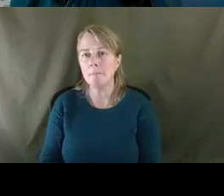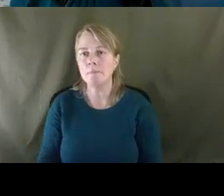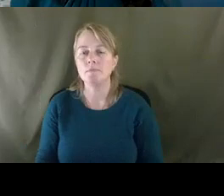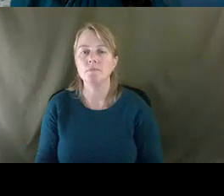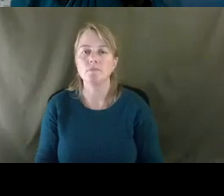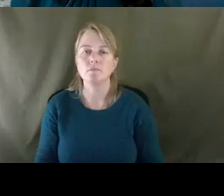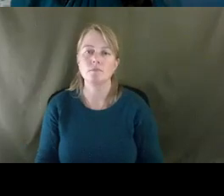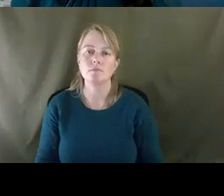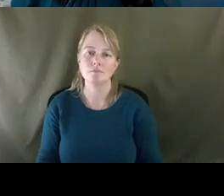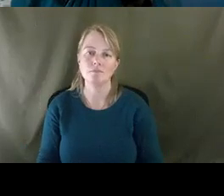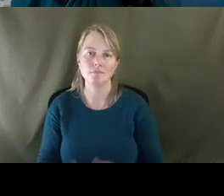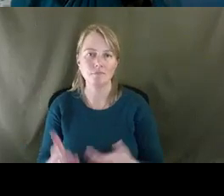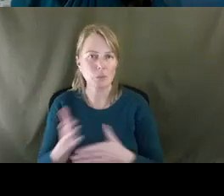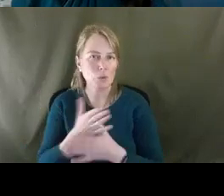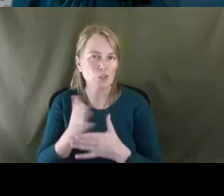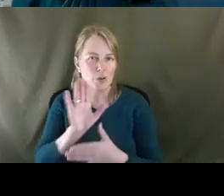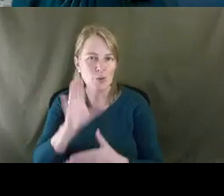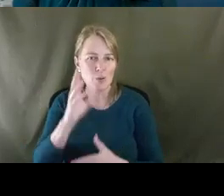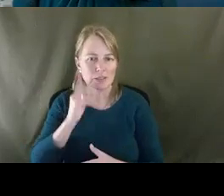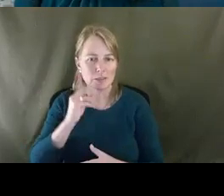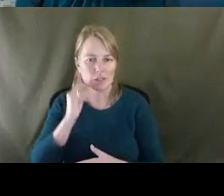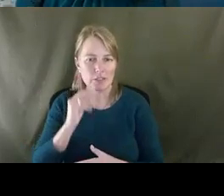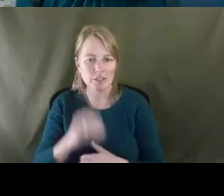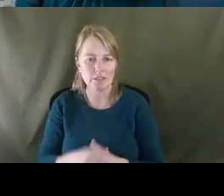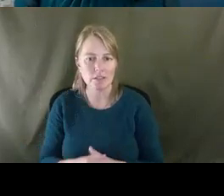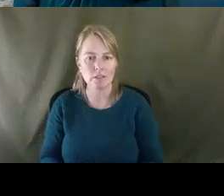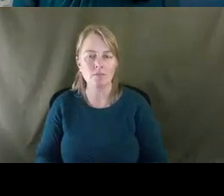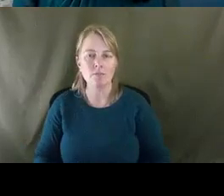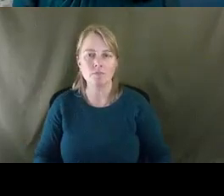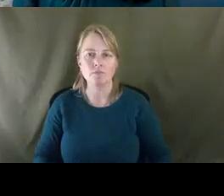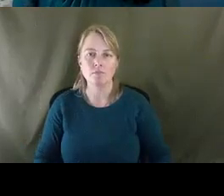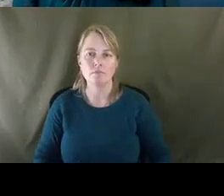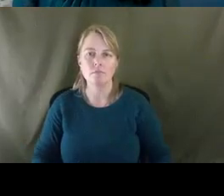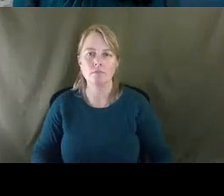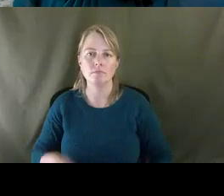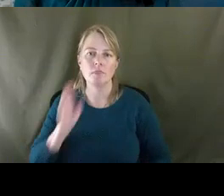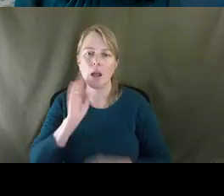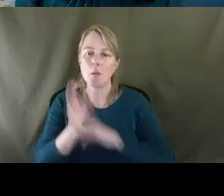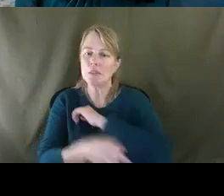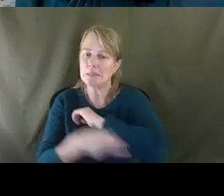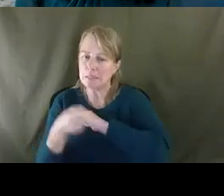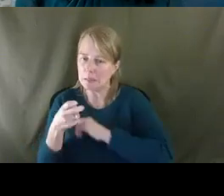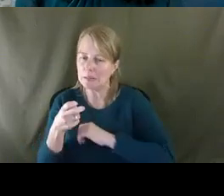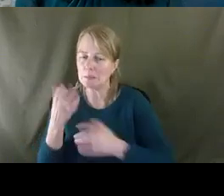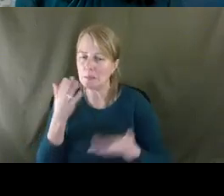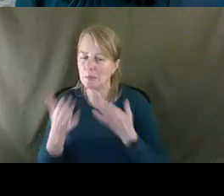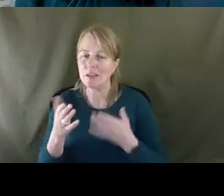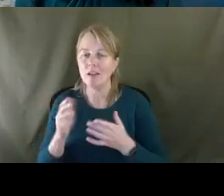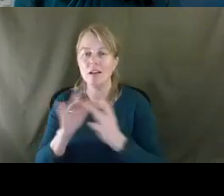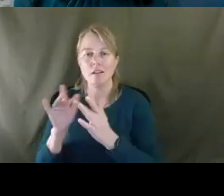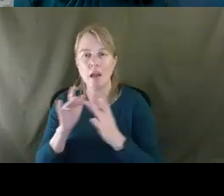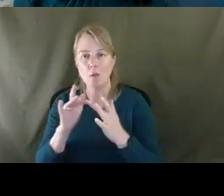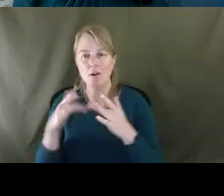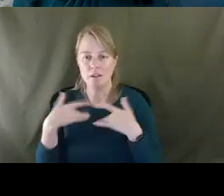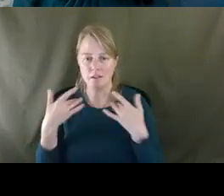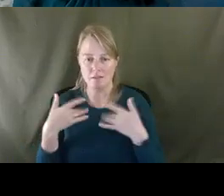share some experience, and I'm gonna steal some of them, I think. Networking events, yes,